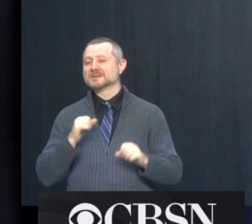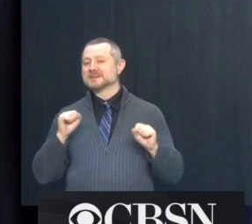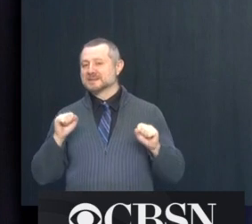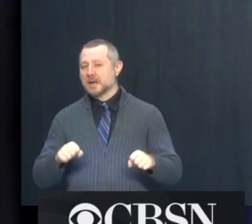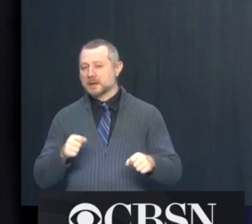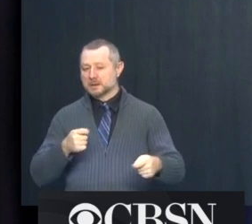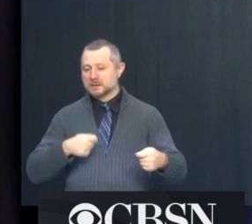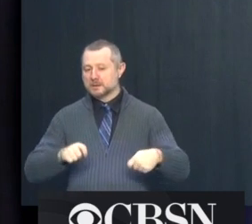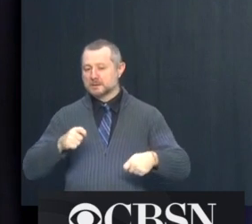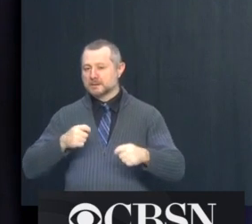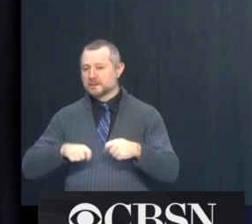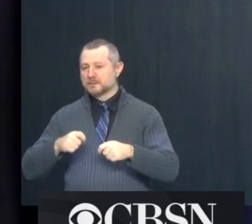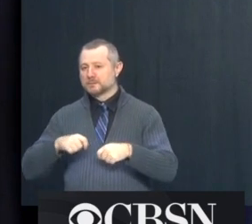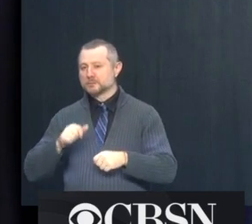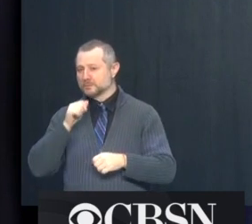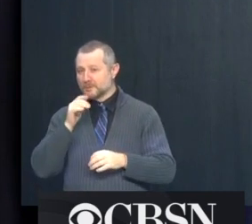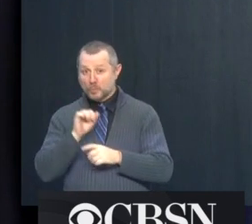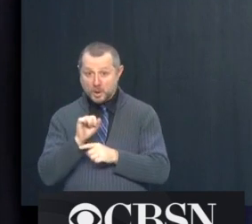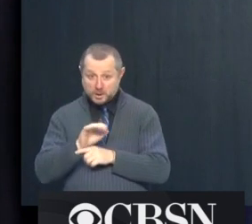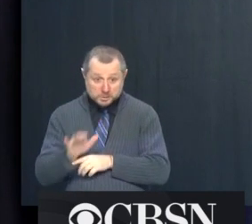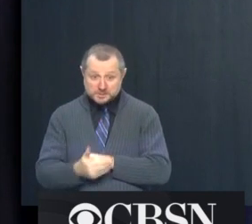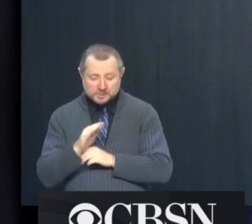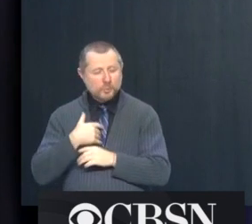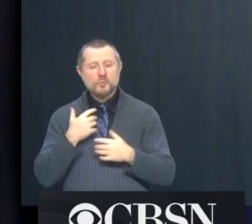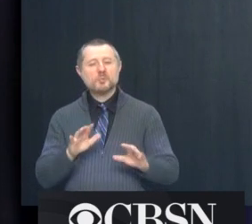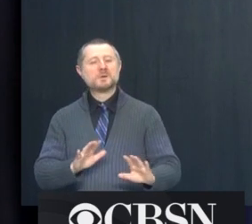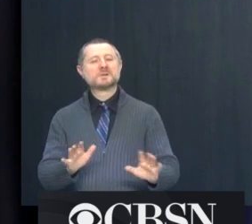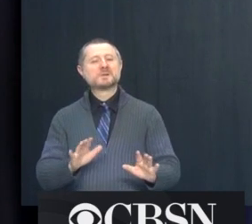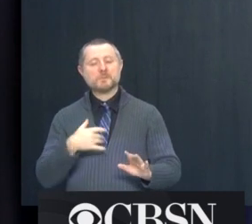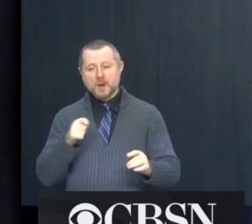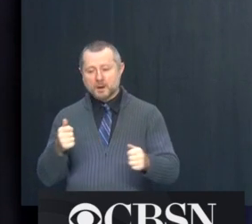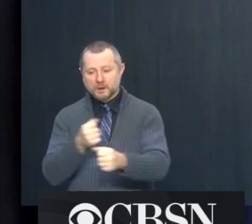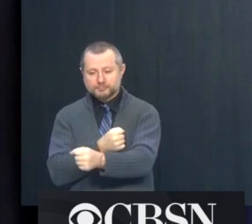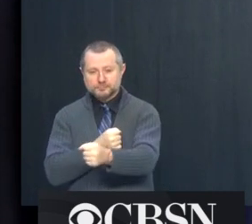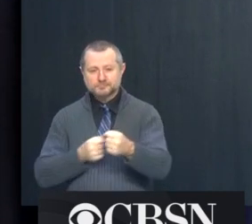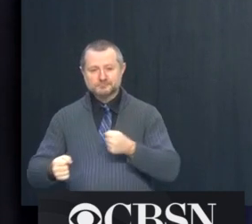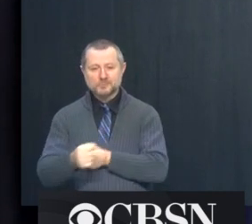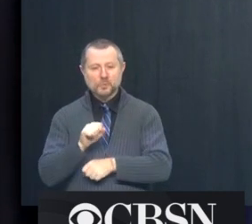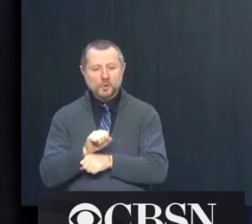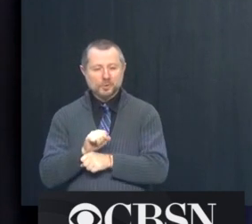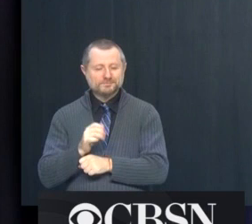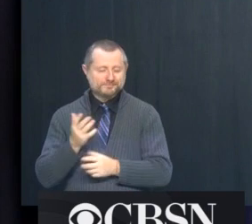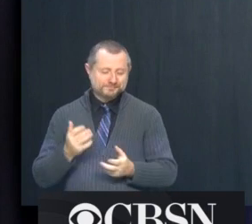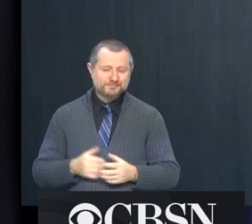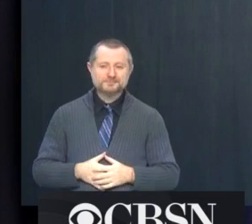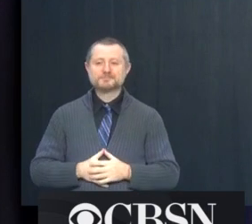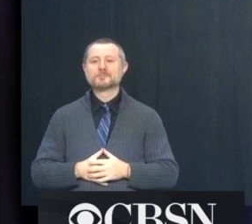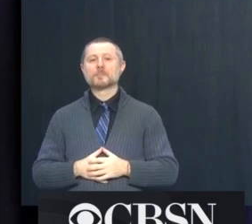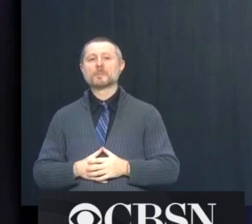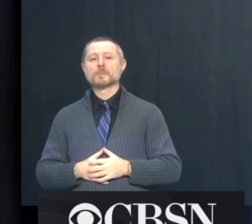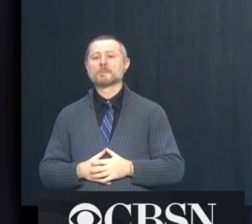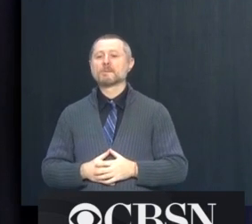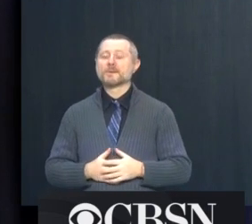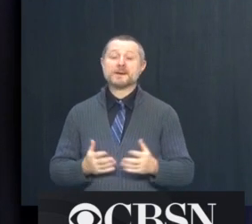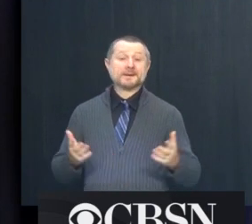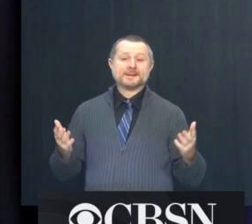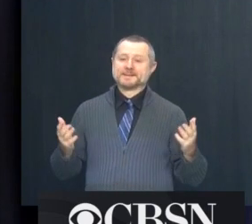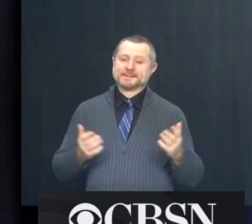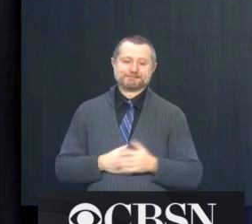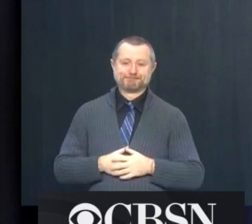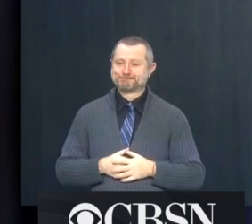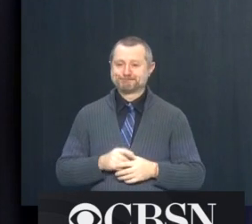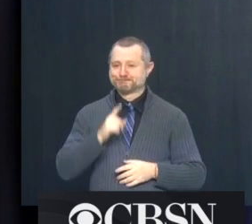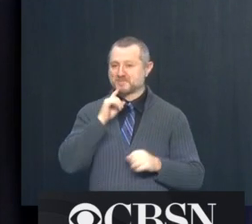after day, that's one situation. But look, crisis,